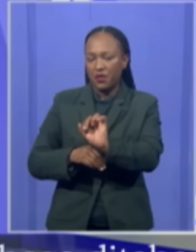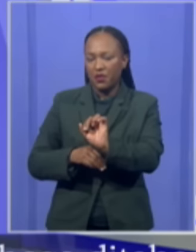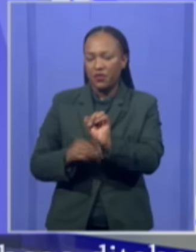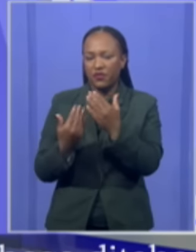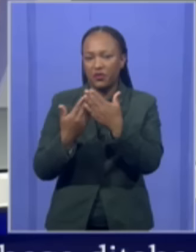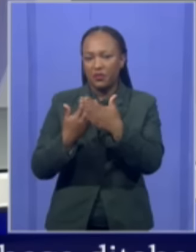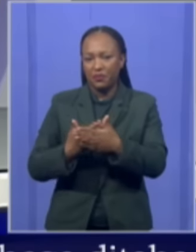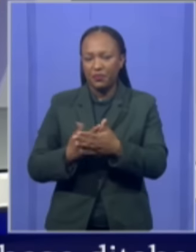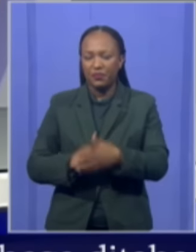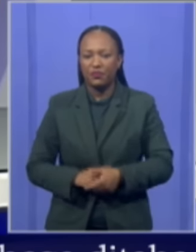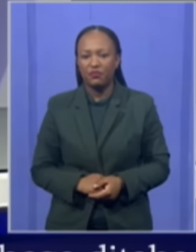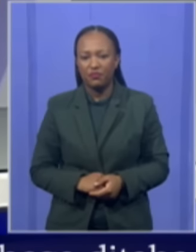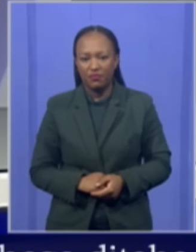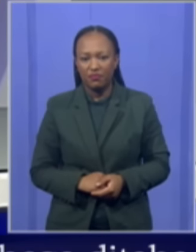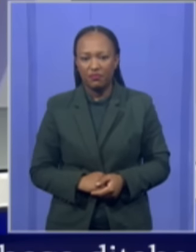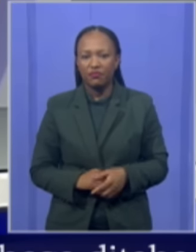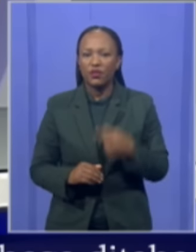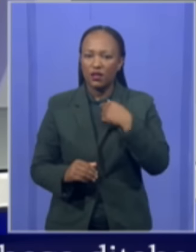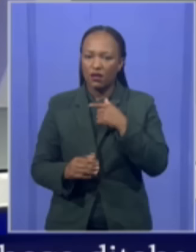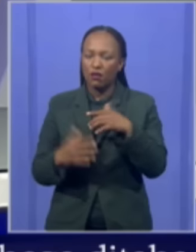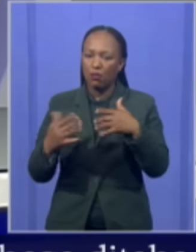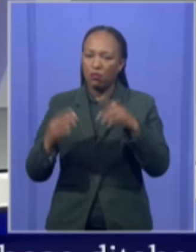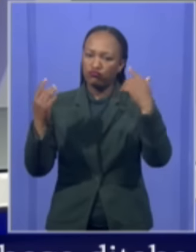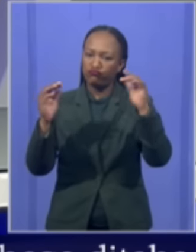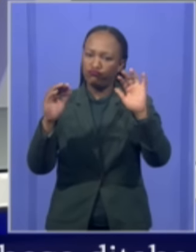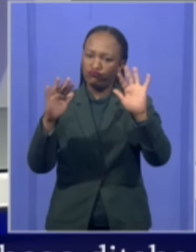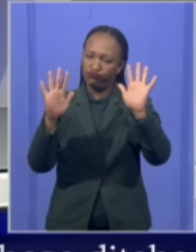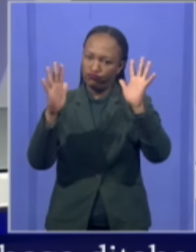lekgone. Re šate ka mengwaga ya lena e